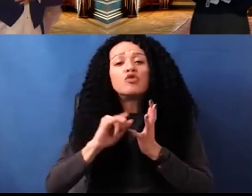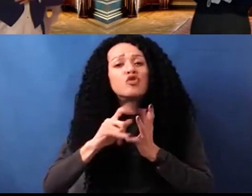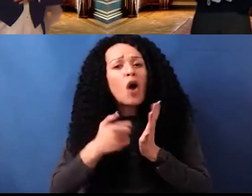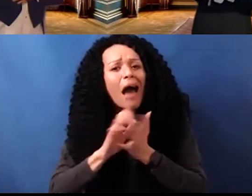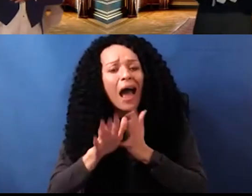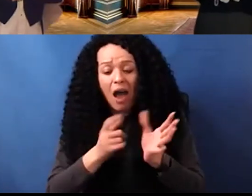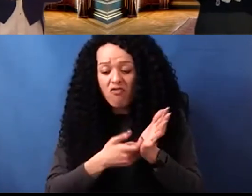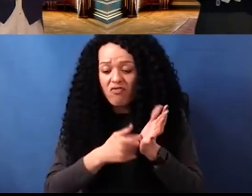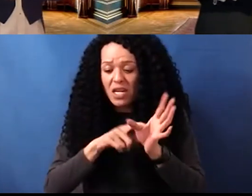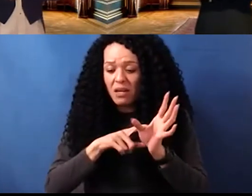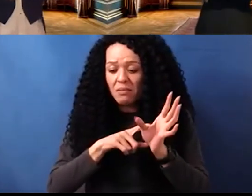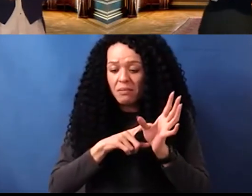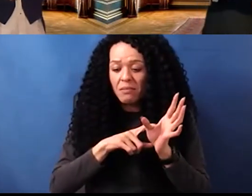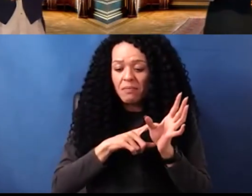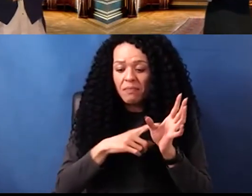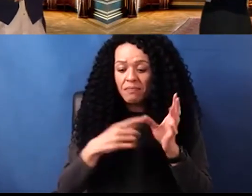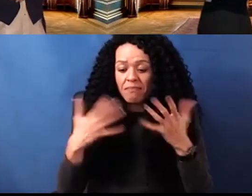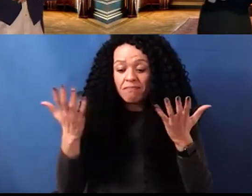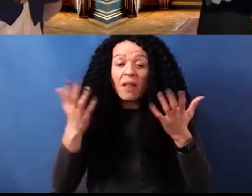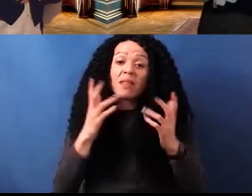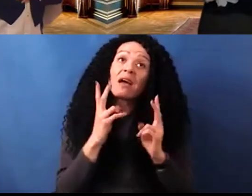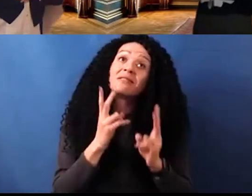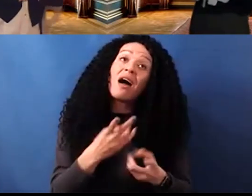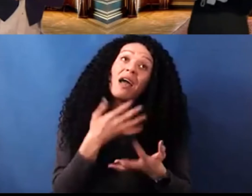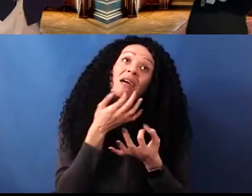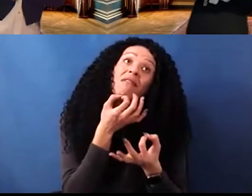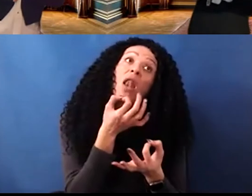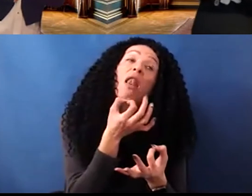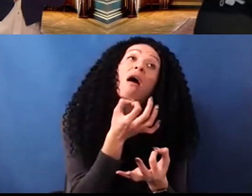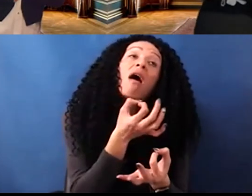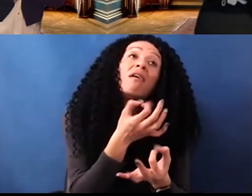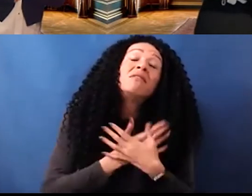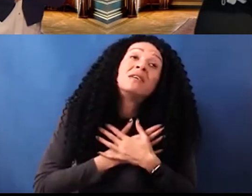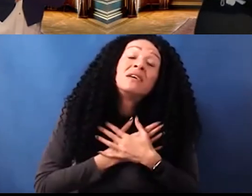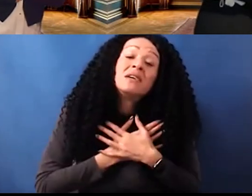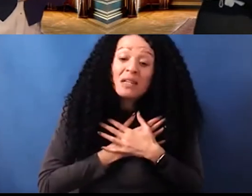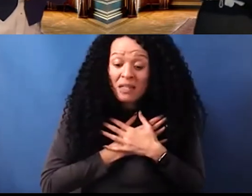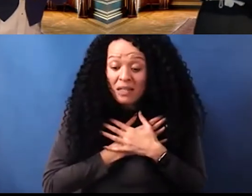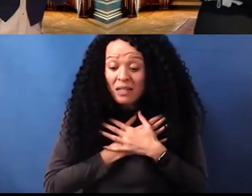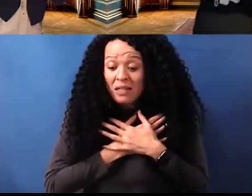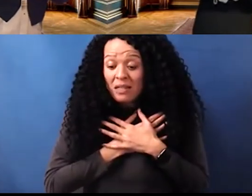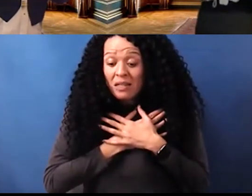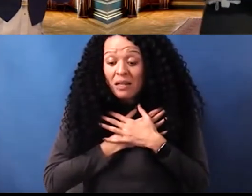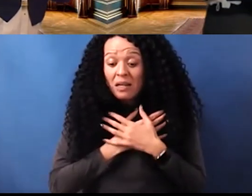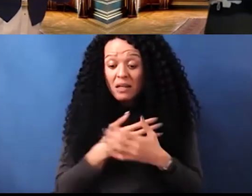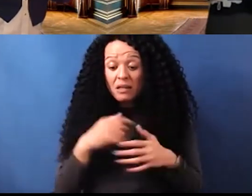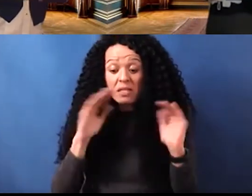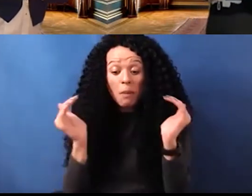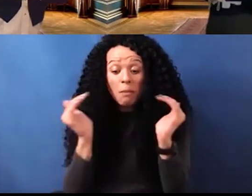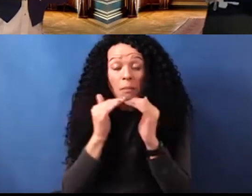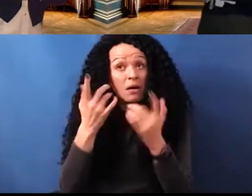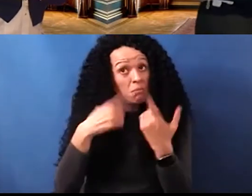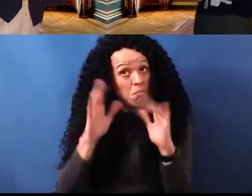Harry are dying of love for her sake. 'Tis a match that